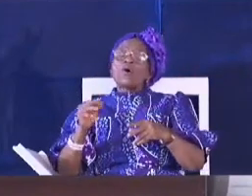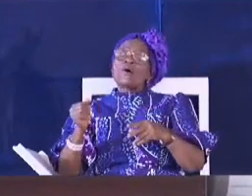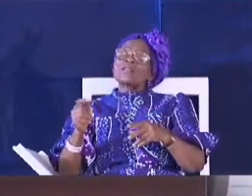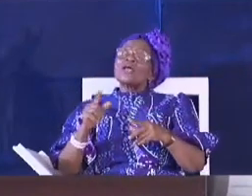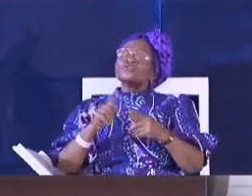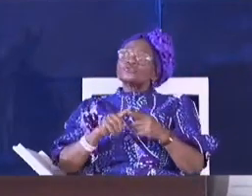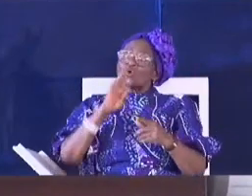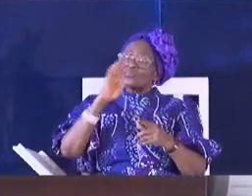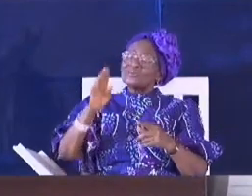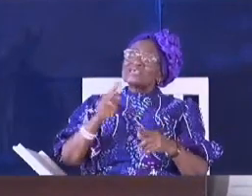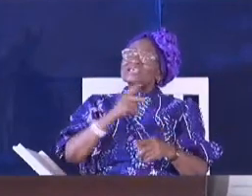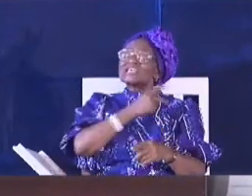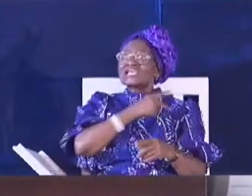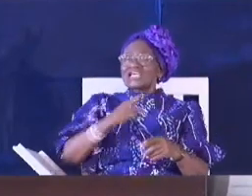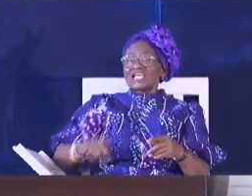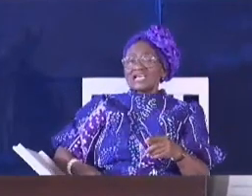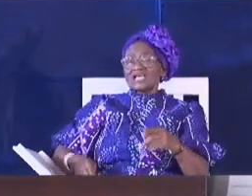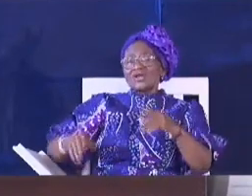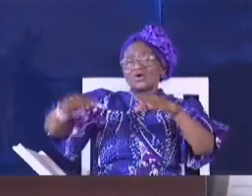Syria.